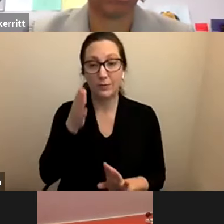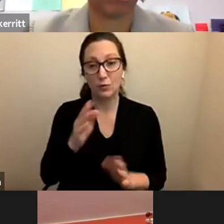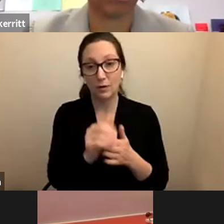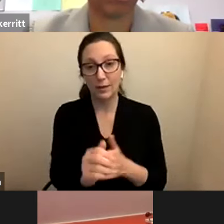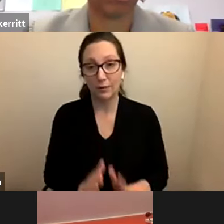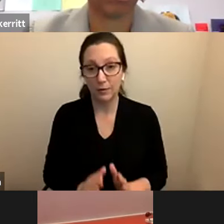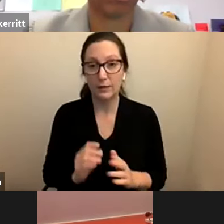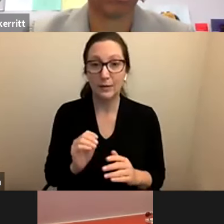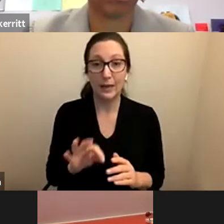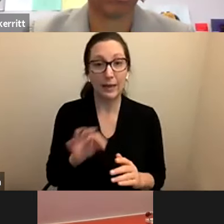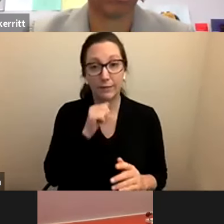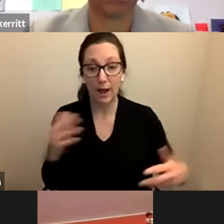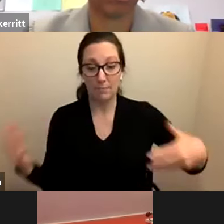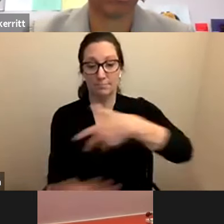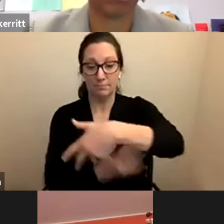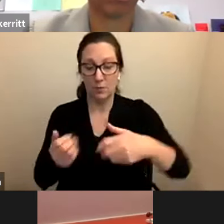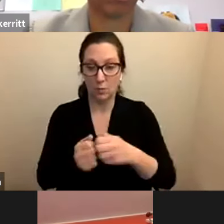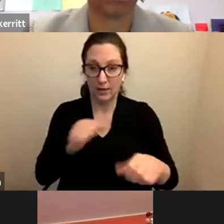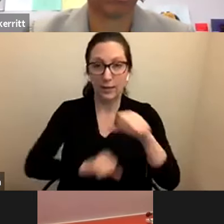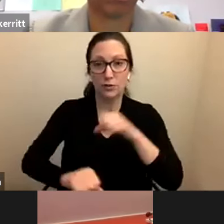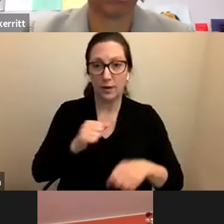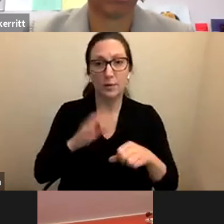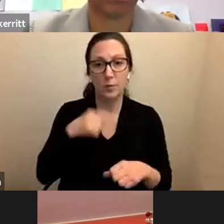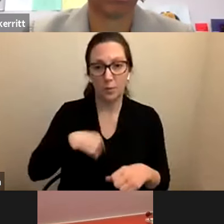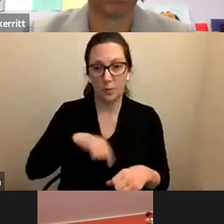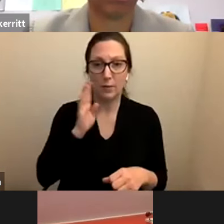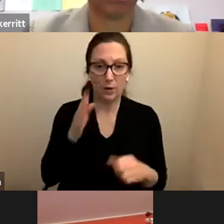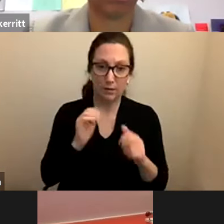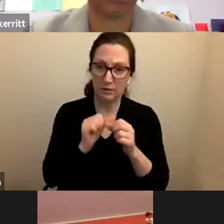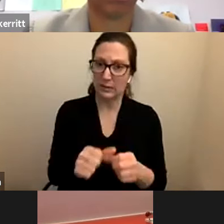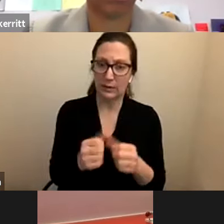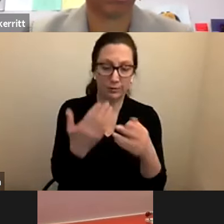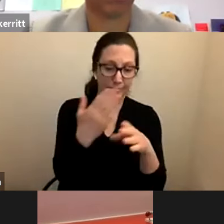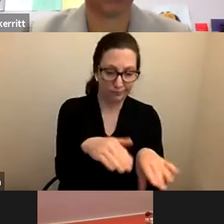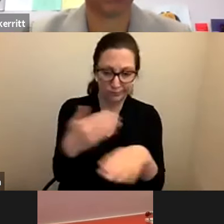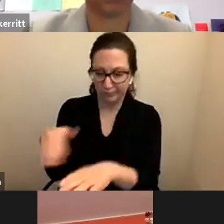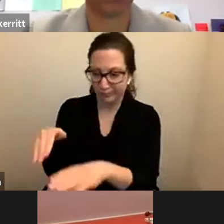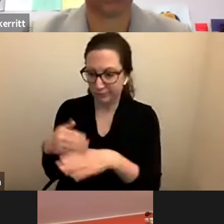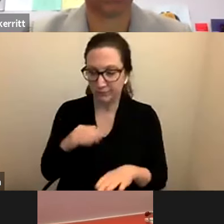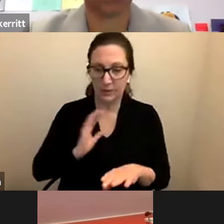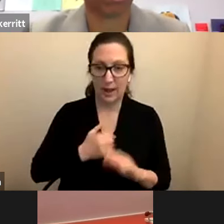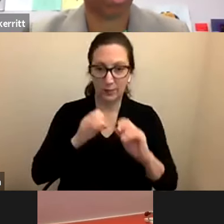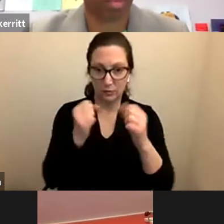in relationship with each other, we will continue to live in the divided and segregated society we currently live in now.